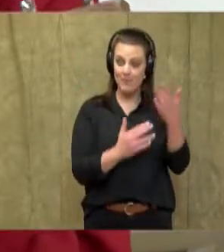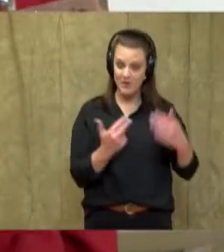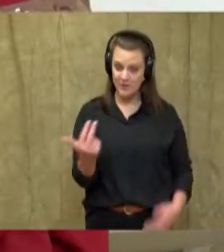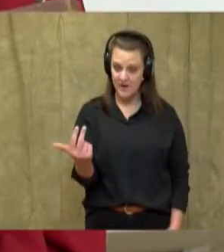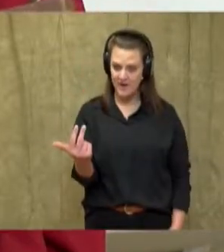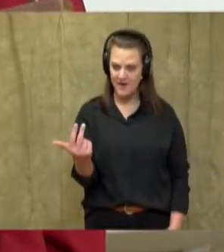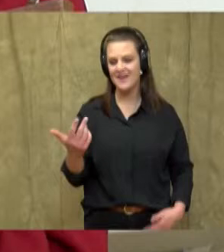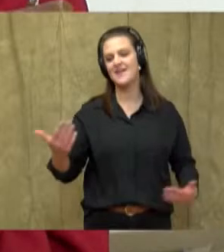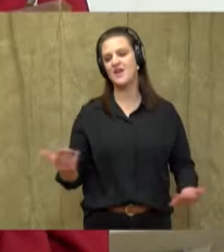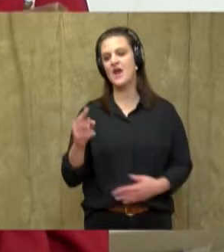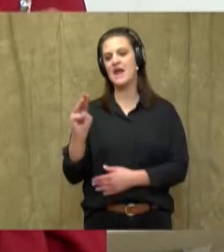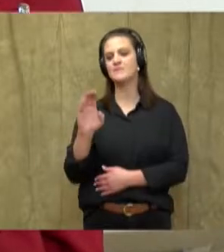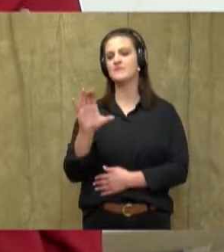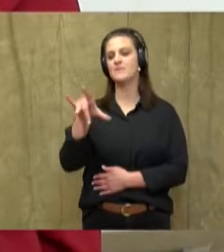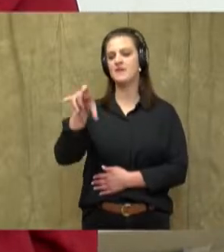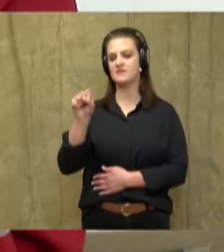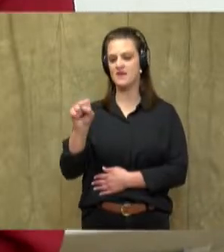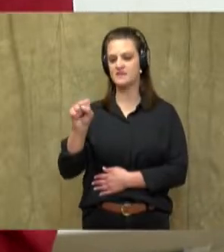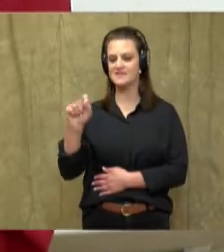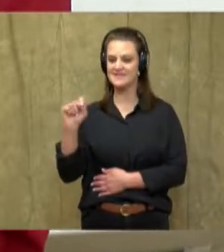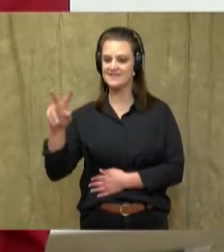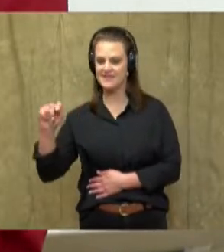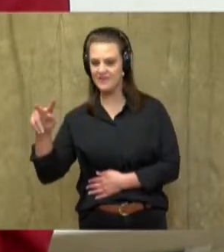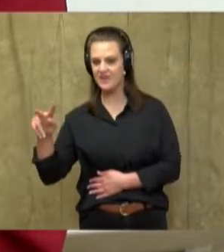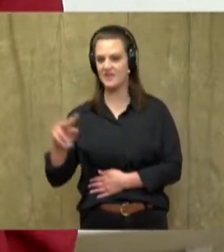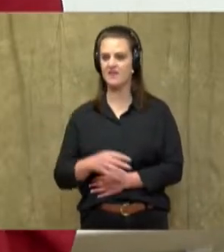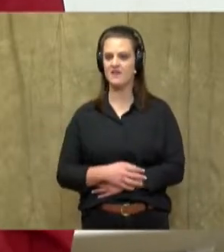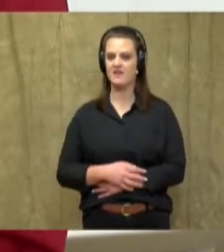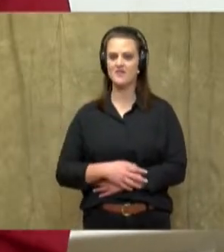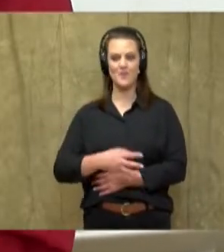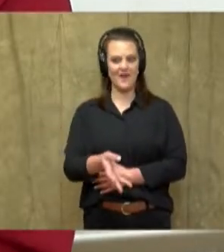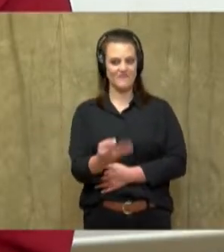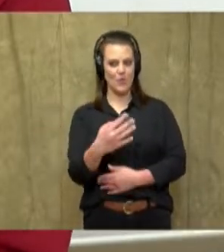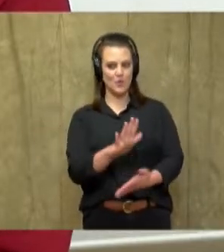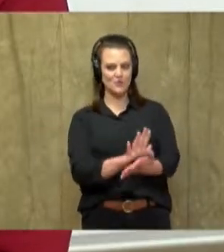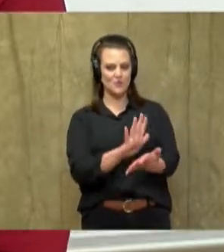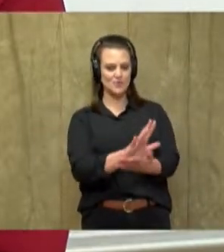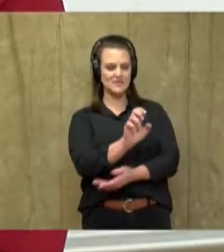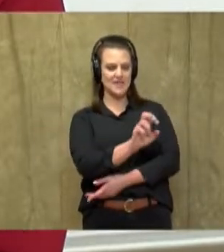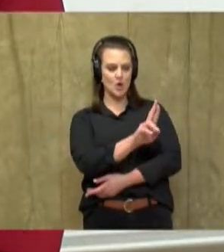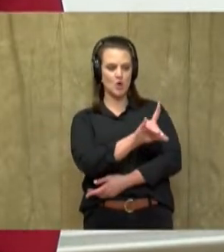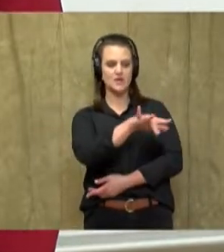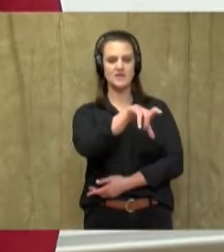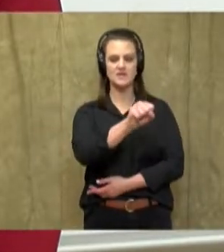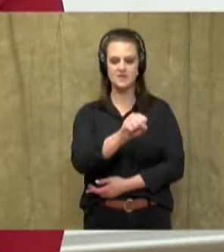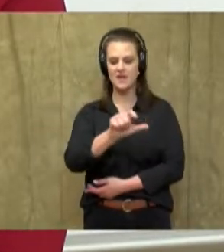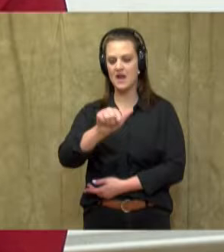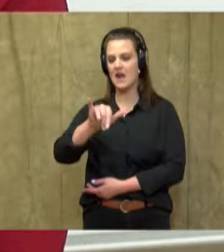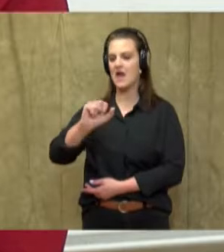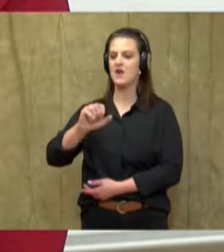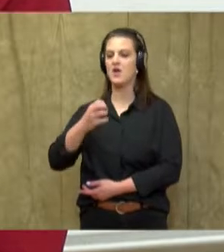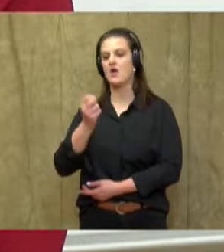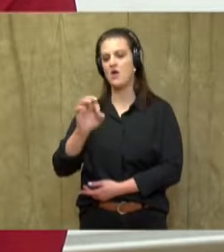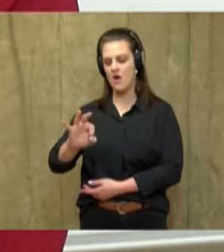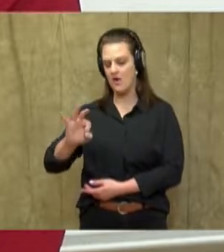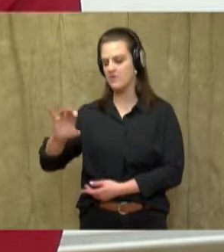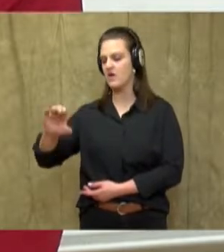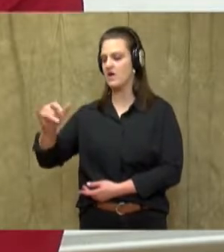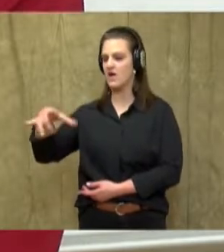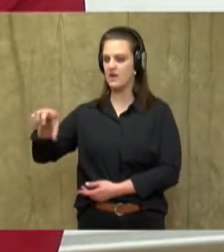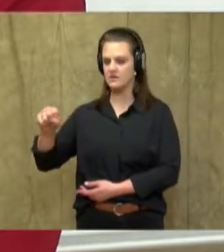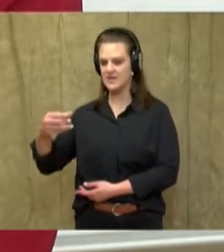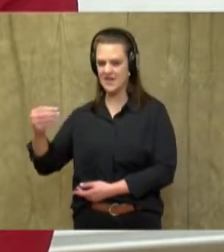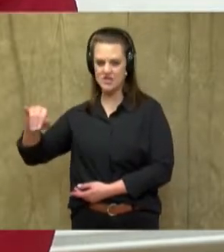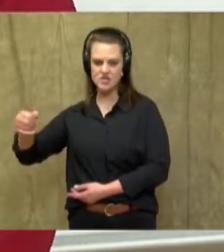MCPSS TV. So a quick shout out to my 4 schools, E.R. Dixon, Linecoff, Collins Rhodes, and Just